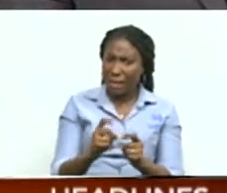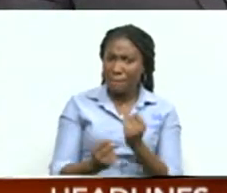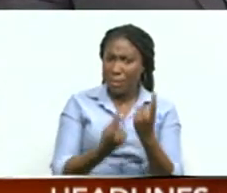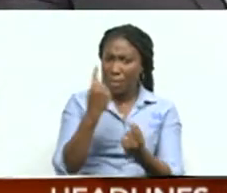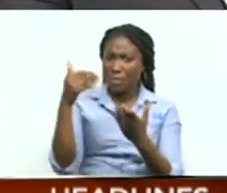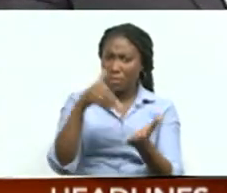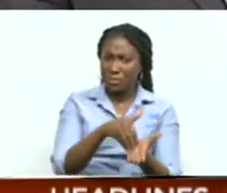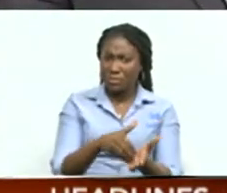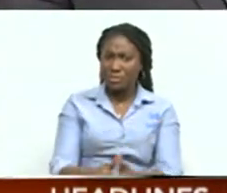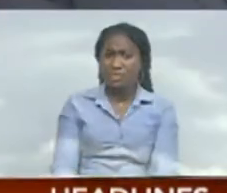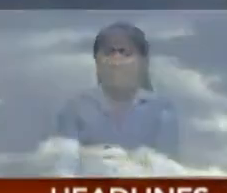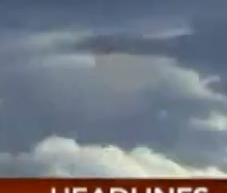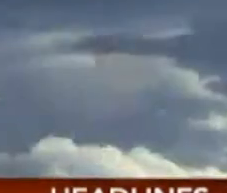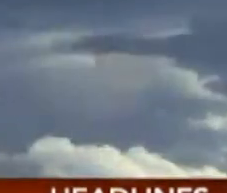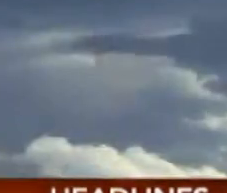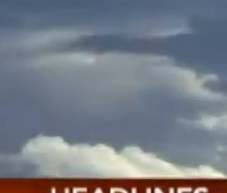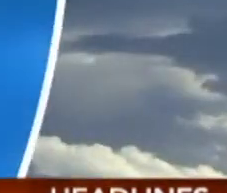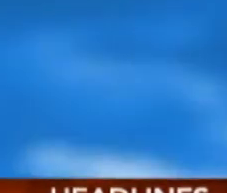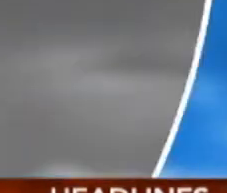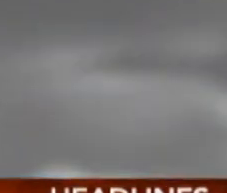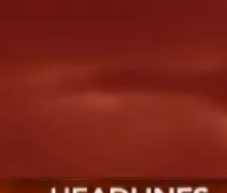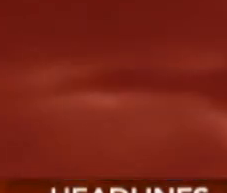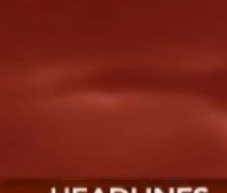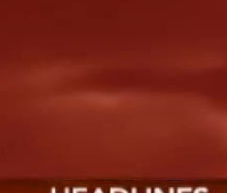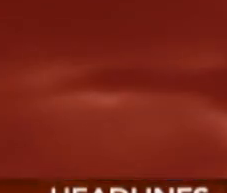of activity.